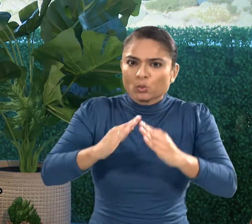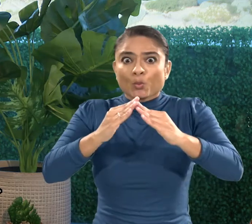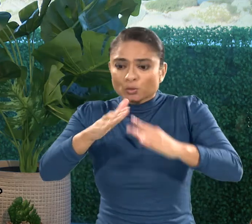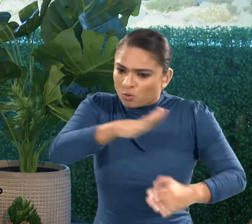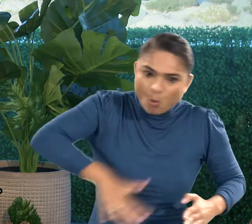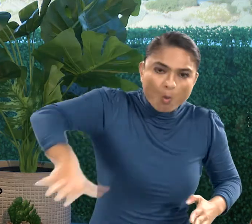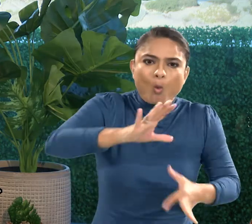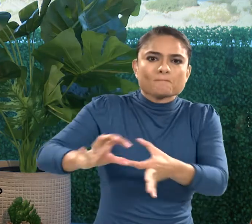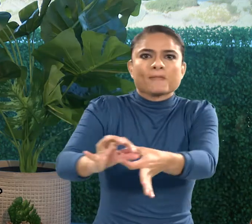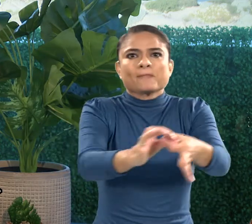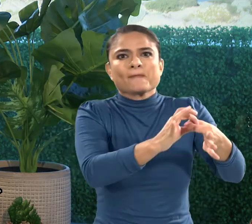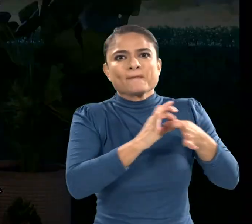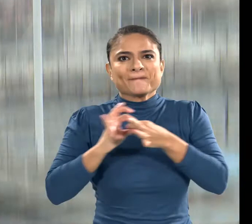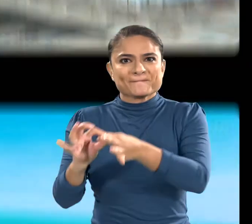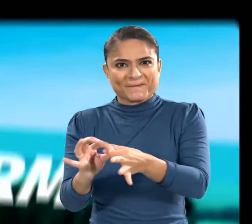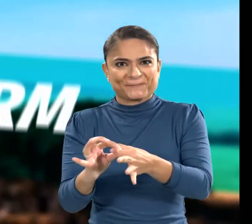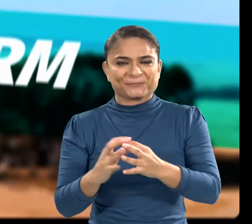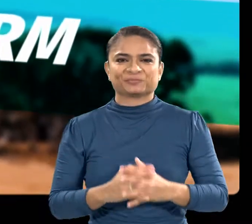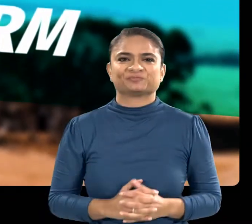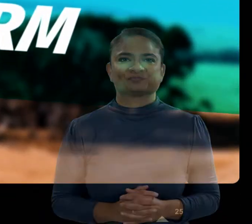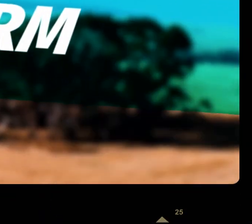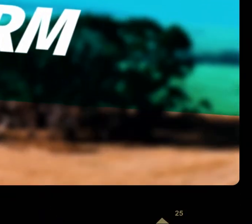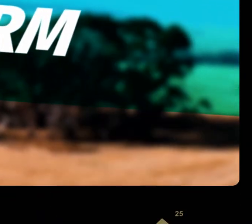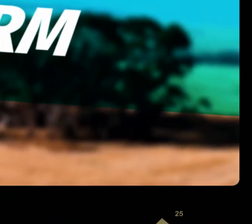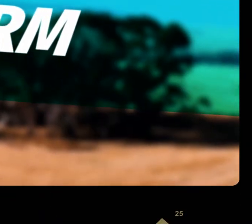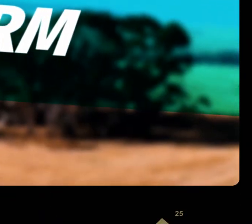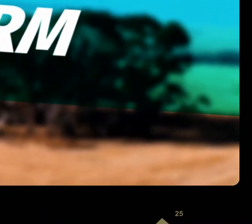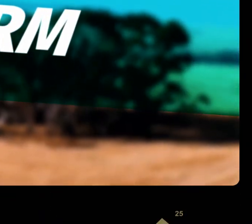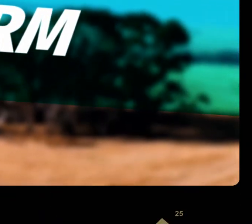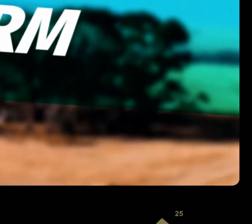die res van die gemeenskap te skep.